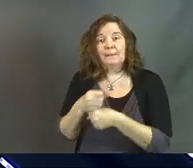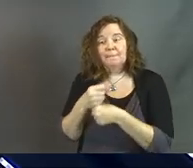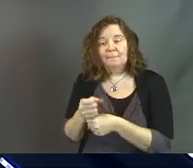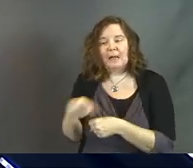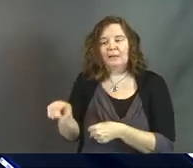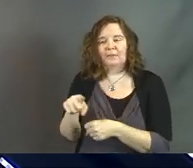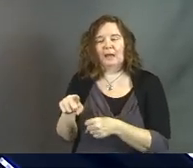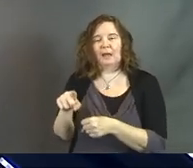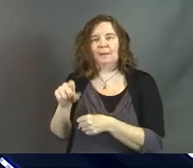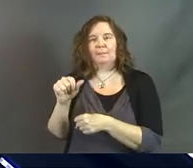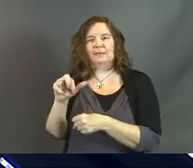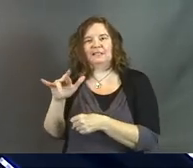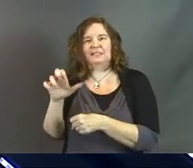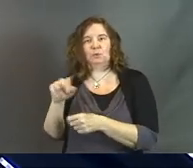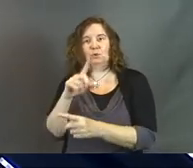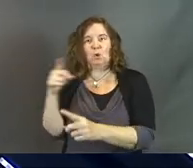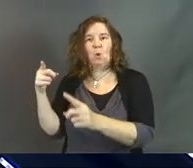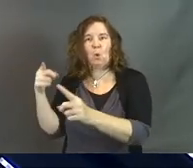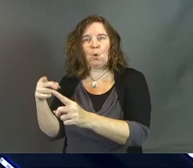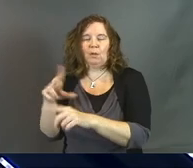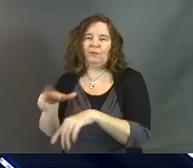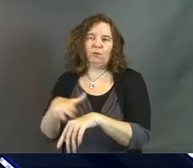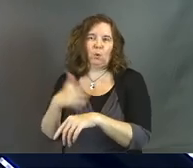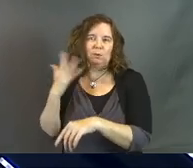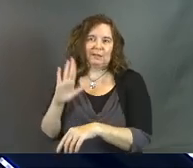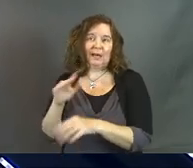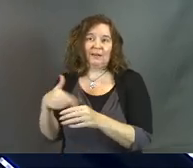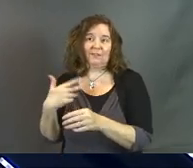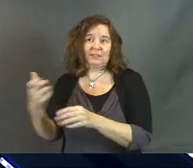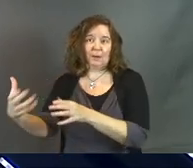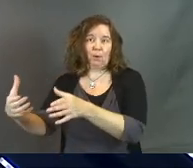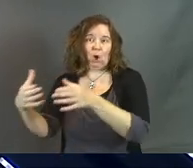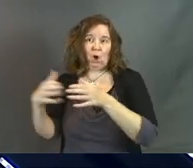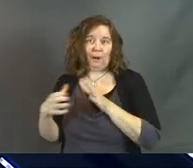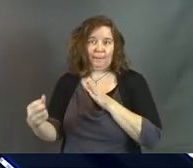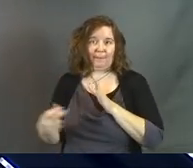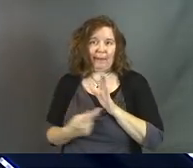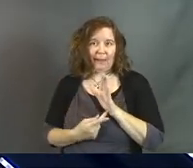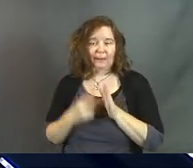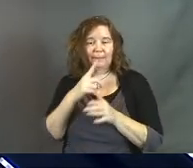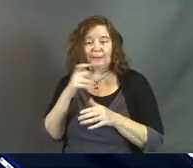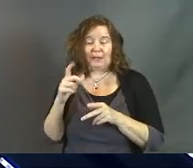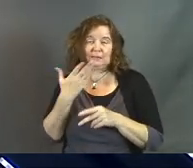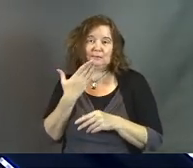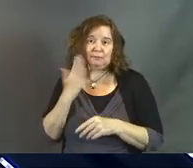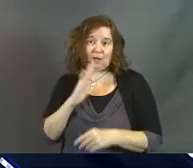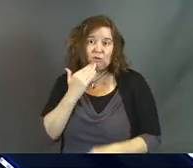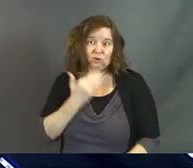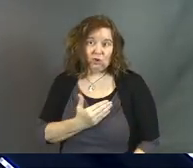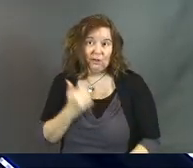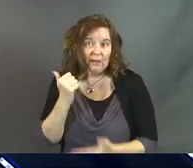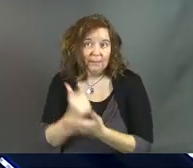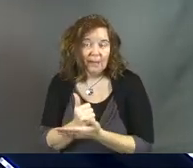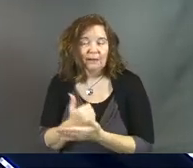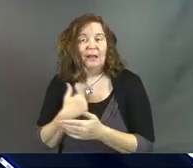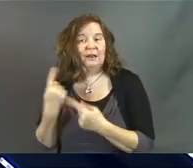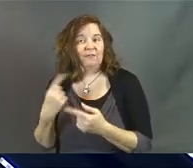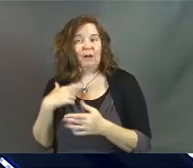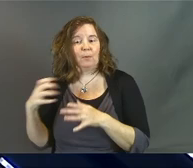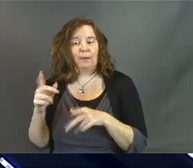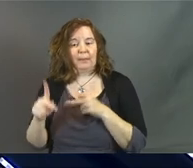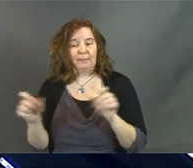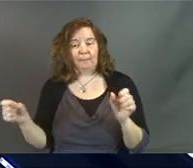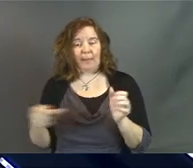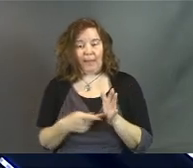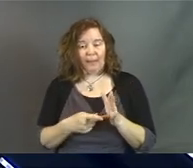them Assyrians was the goal. Of course, God eventually brought his people back because God is good. Amen? And he eventually brought